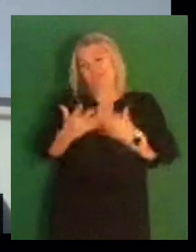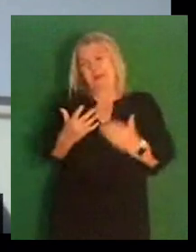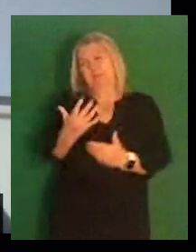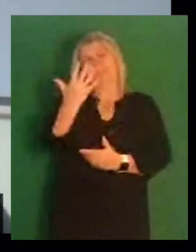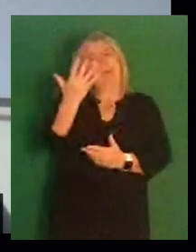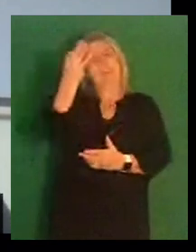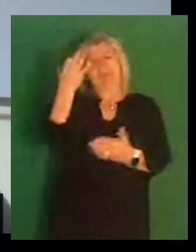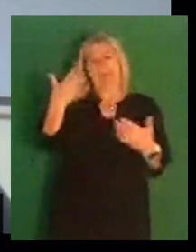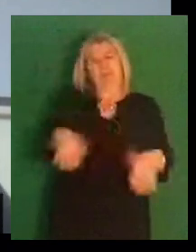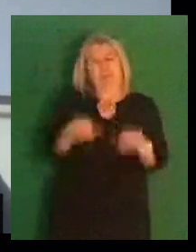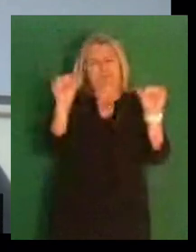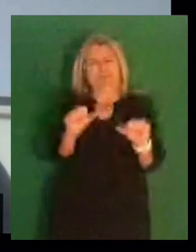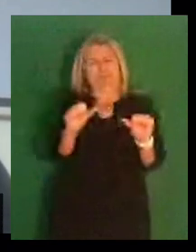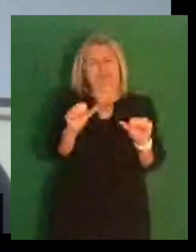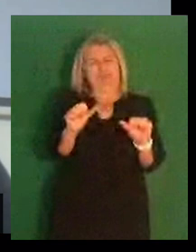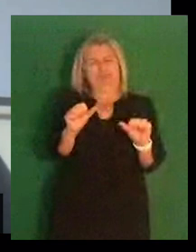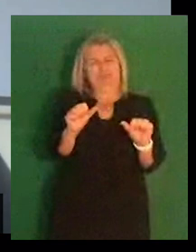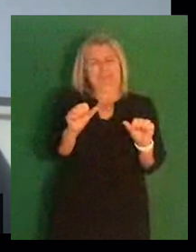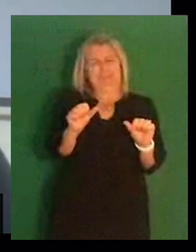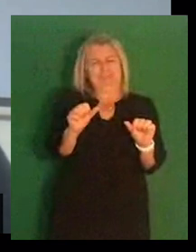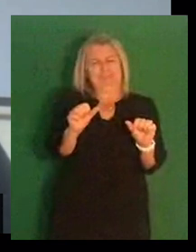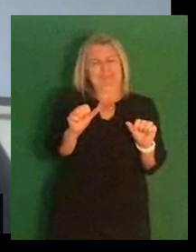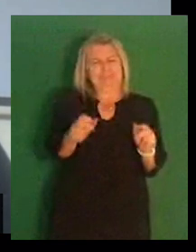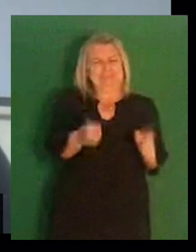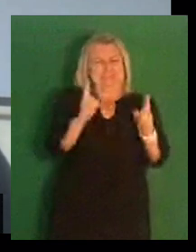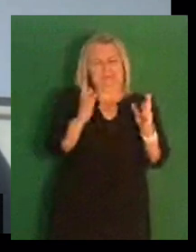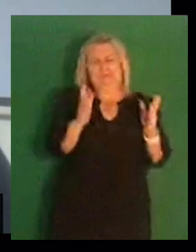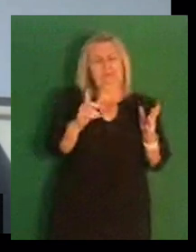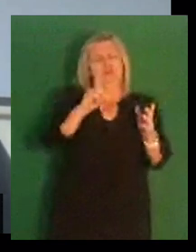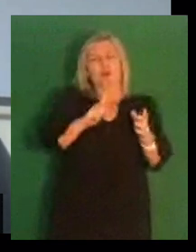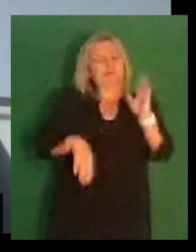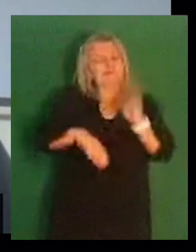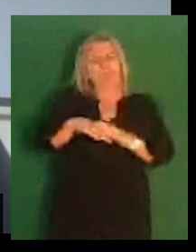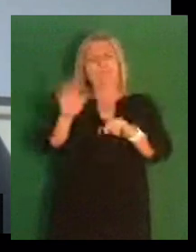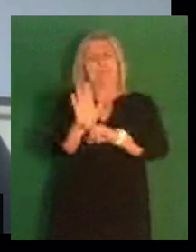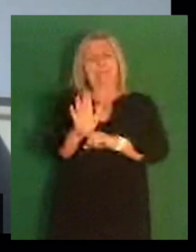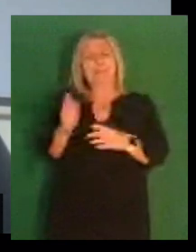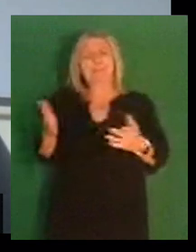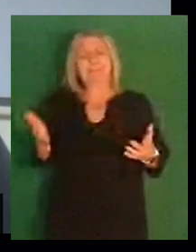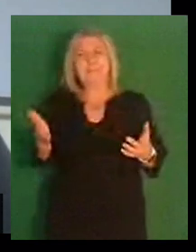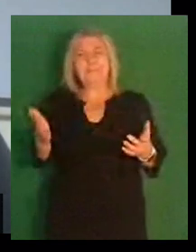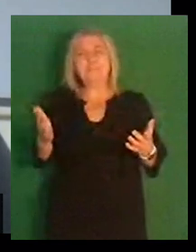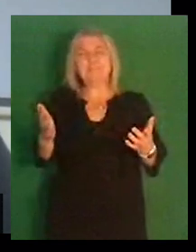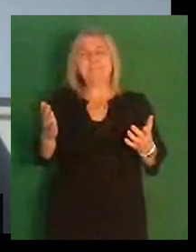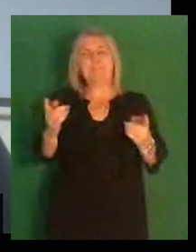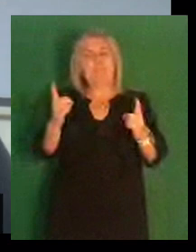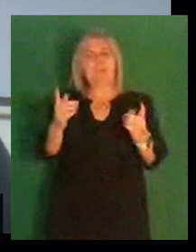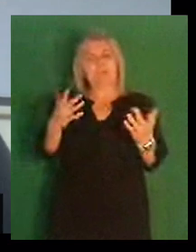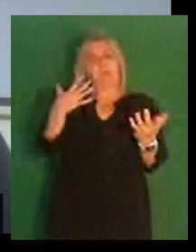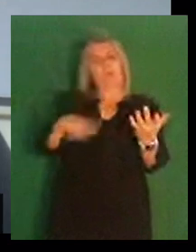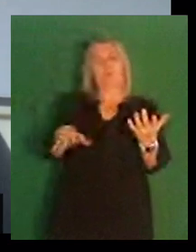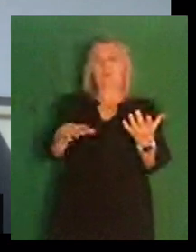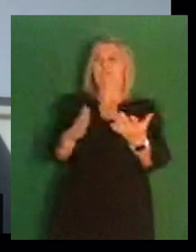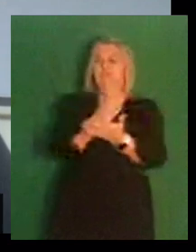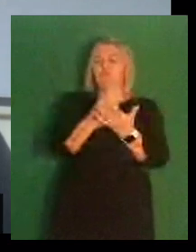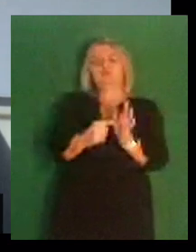other than film, because we wanted to kind of make sure that we were still kind of fulfilling our national